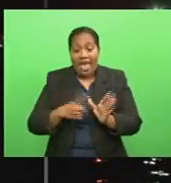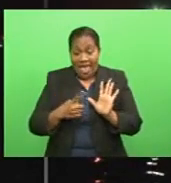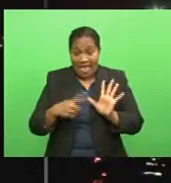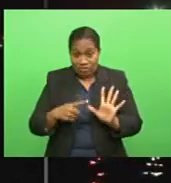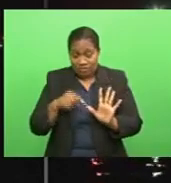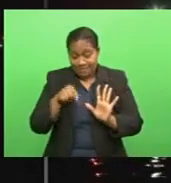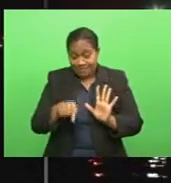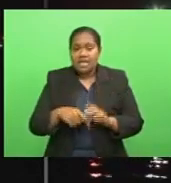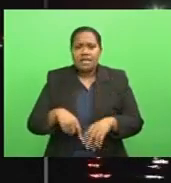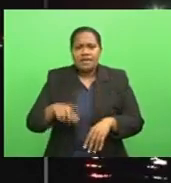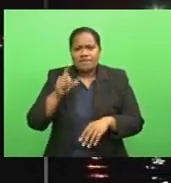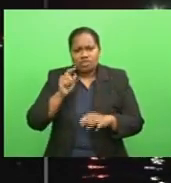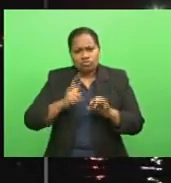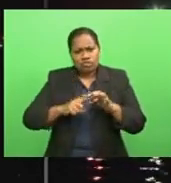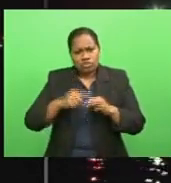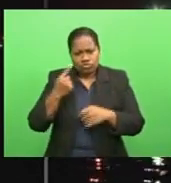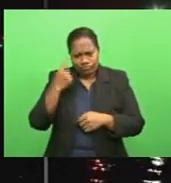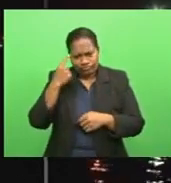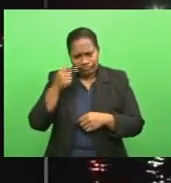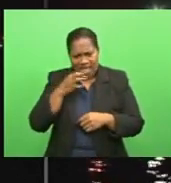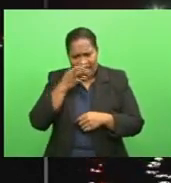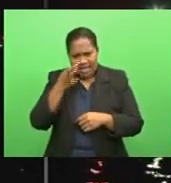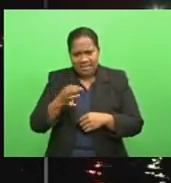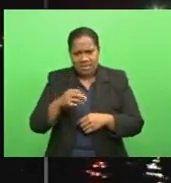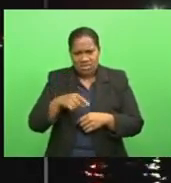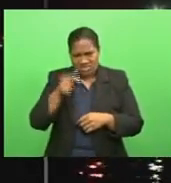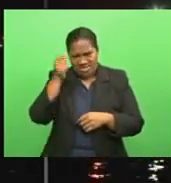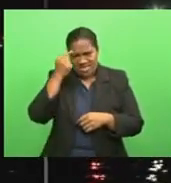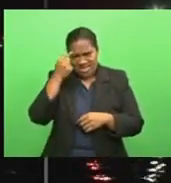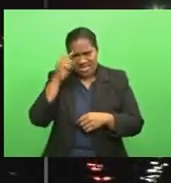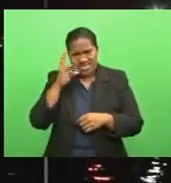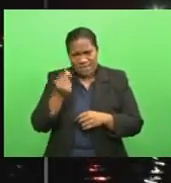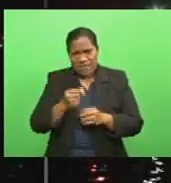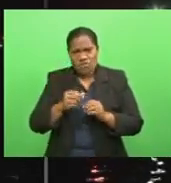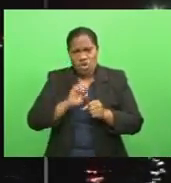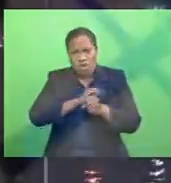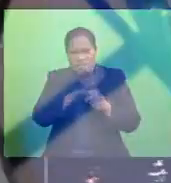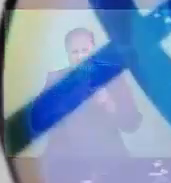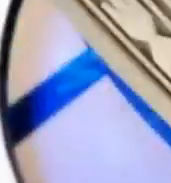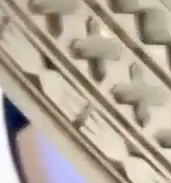ask, do you think some of the COVID-19 restrictions should be scaled back?